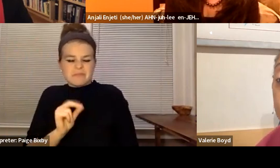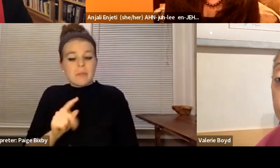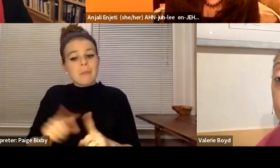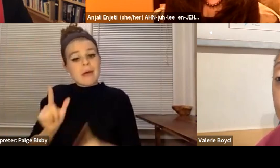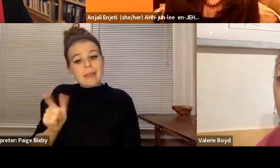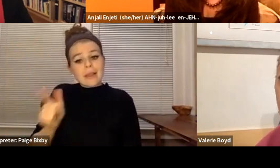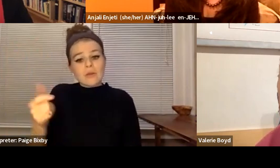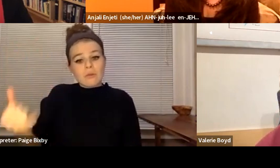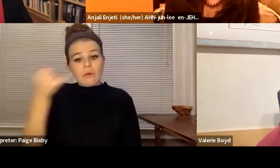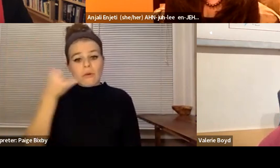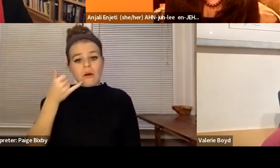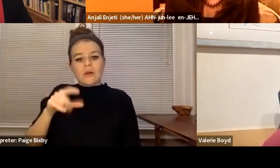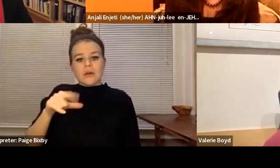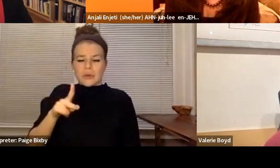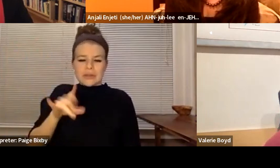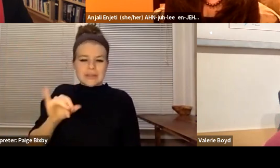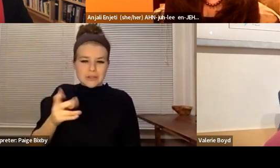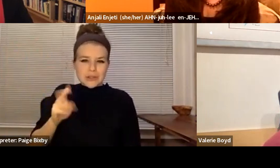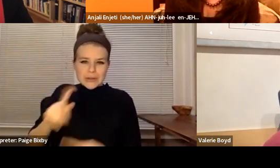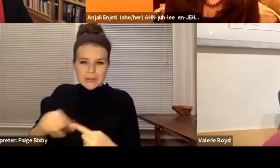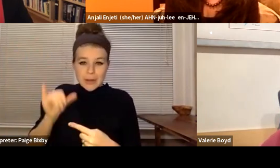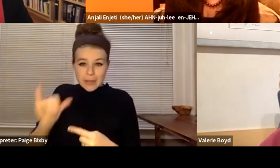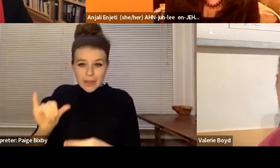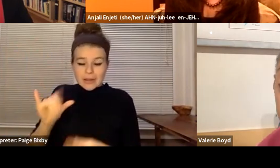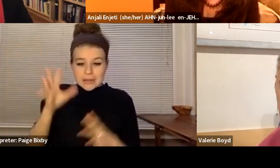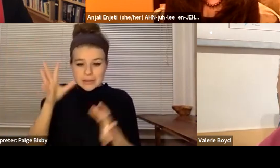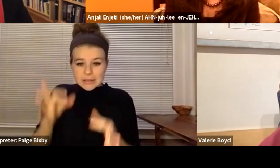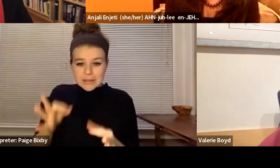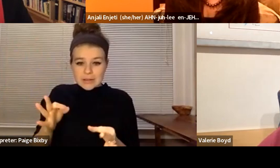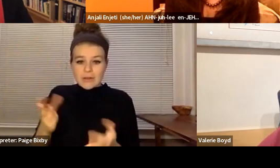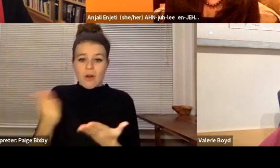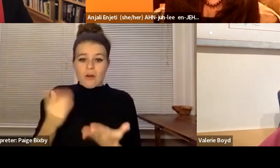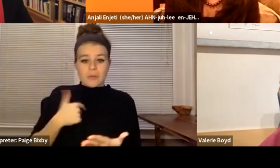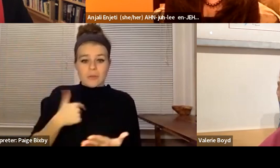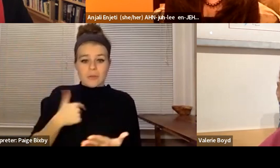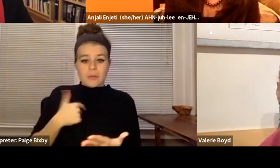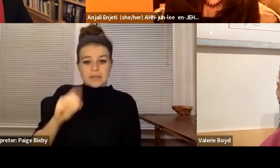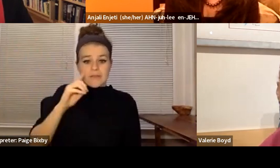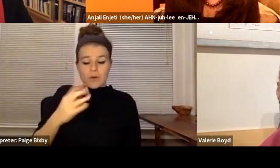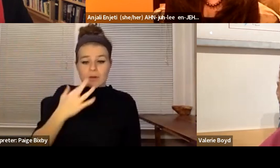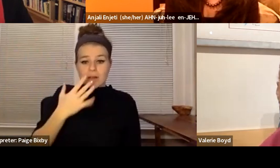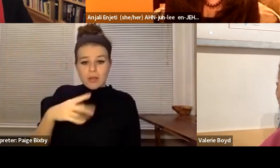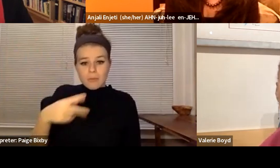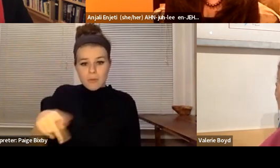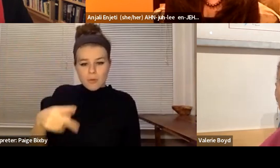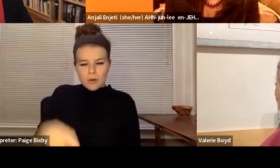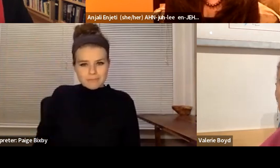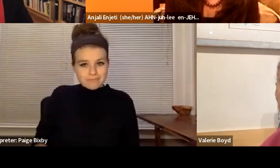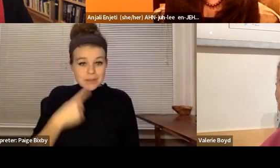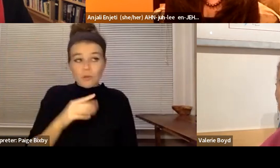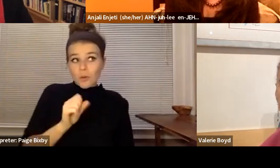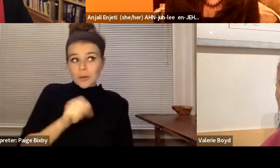Warner's decision to offer me my 3% for The Color Purple, he said plans for it were indeed moving